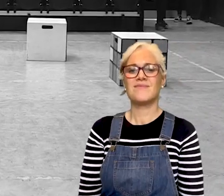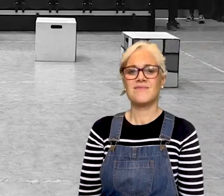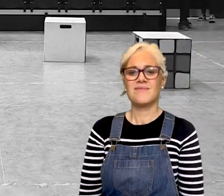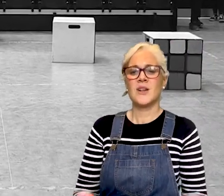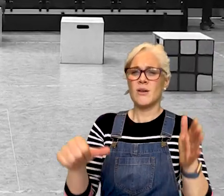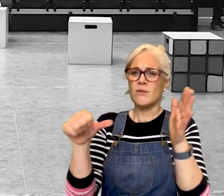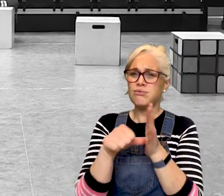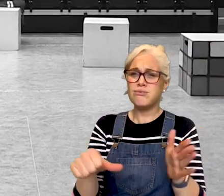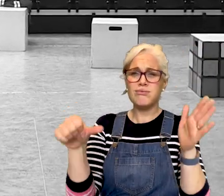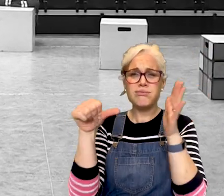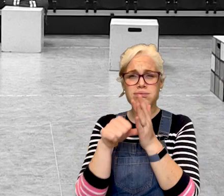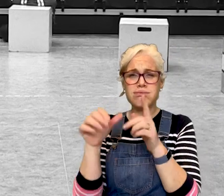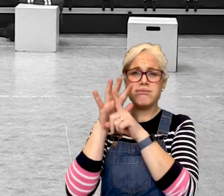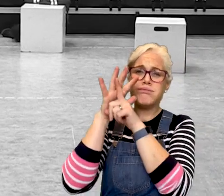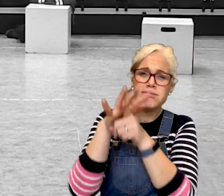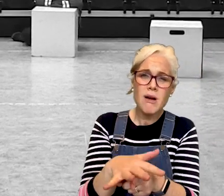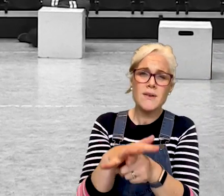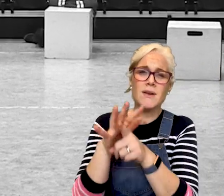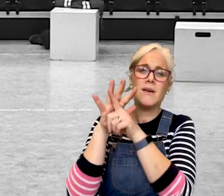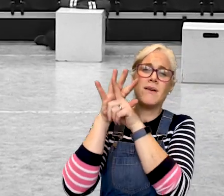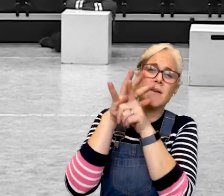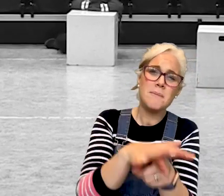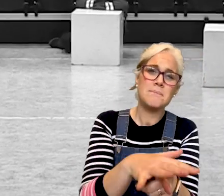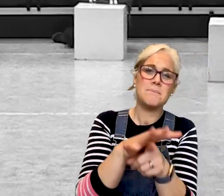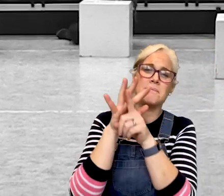fear, with trying times to